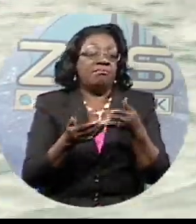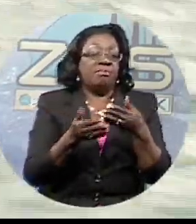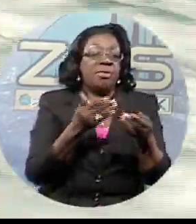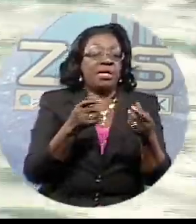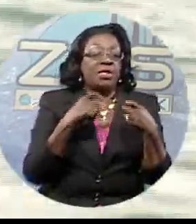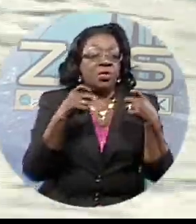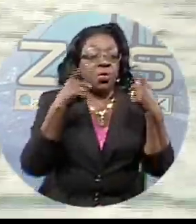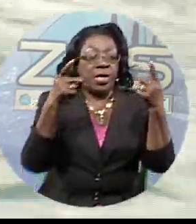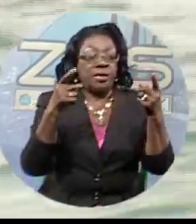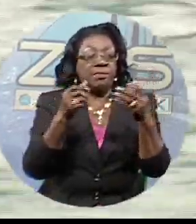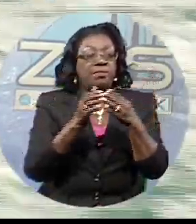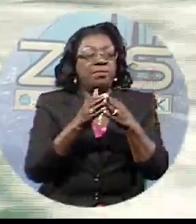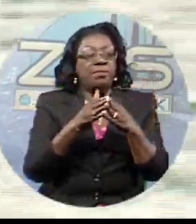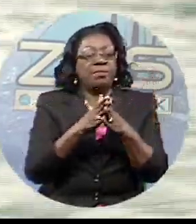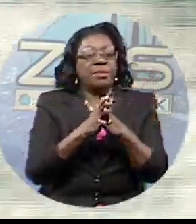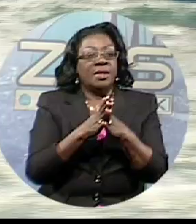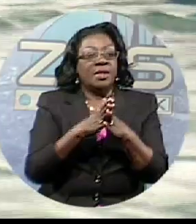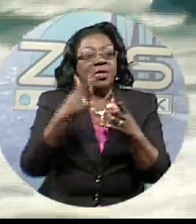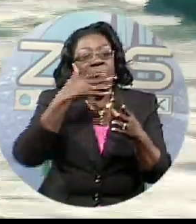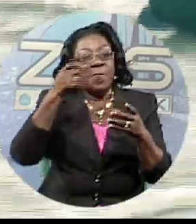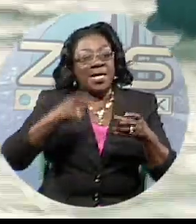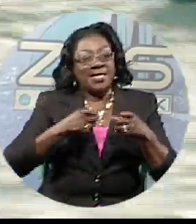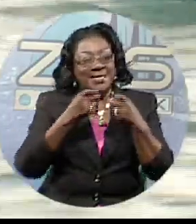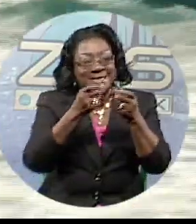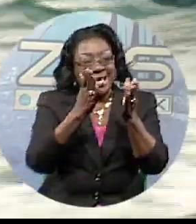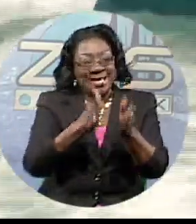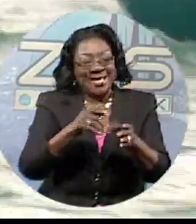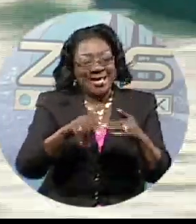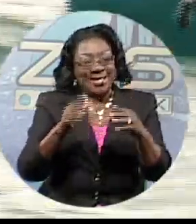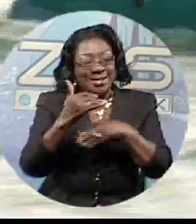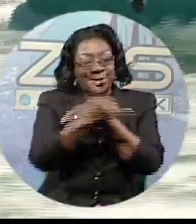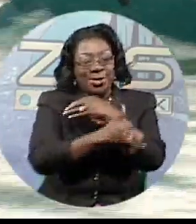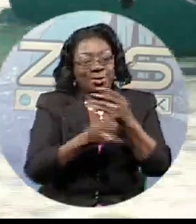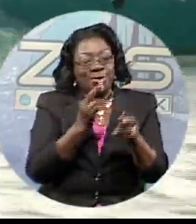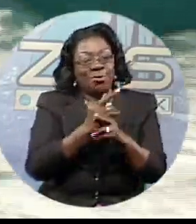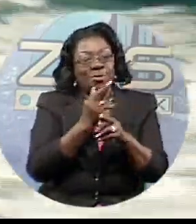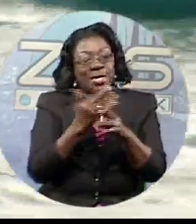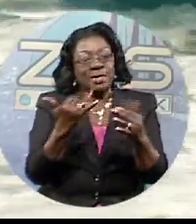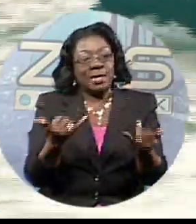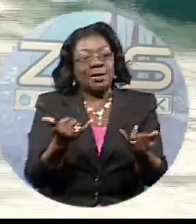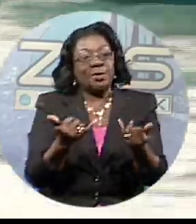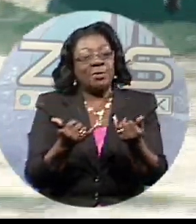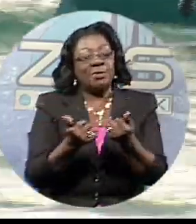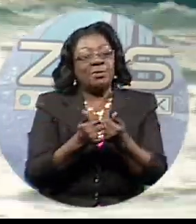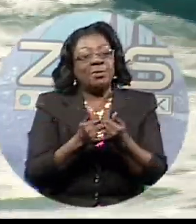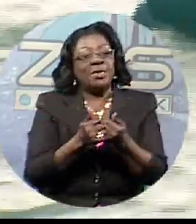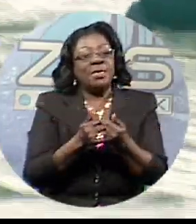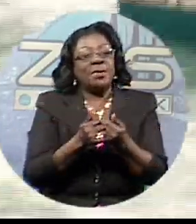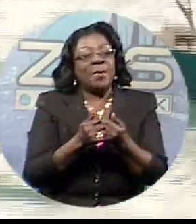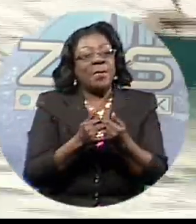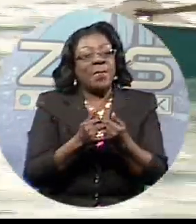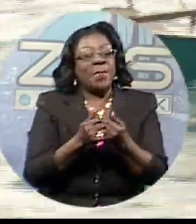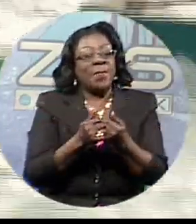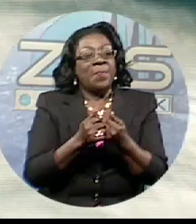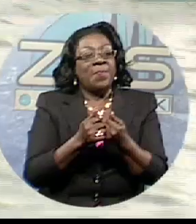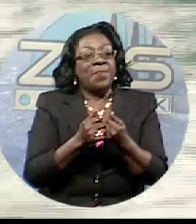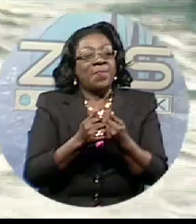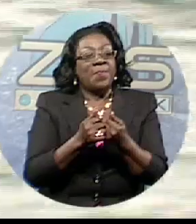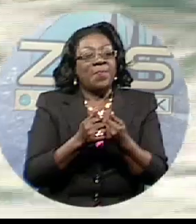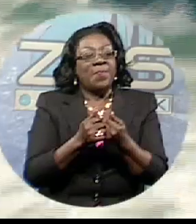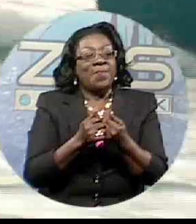off. Are you the best skipper in this country right now, hands down? I leave that for you to decide, Julian. I think so. What you say? I think so. I ain't